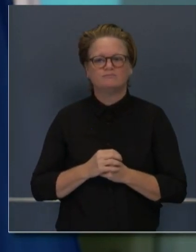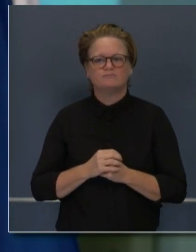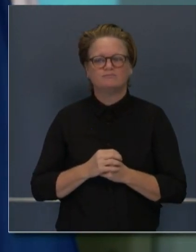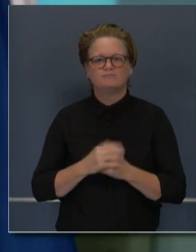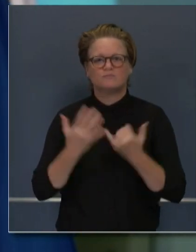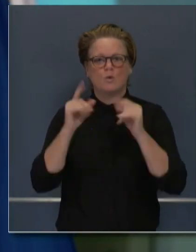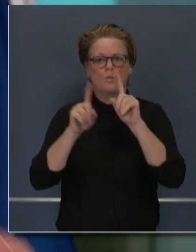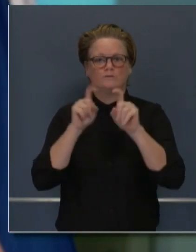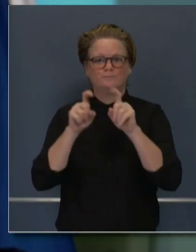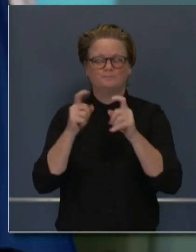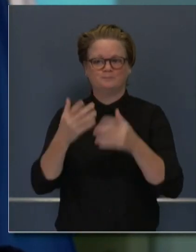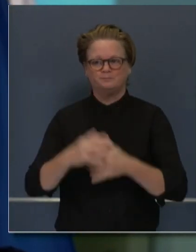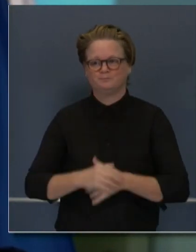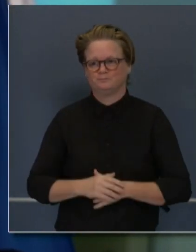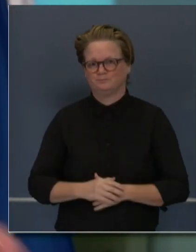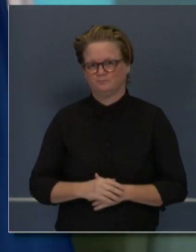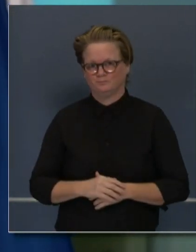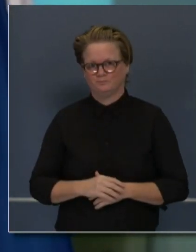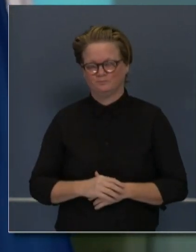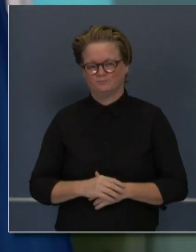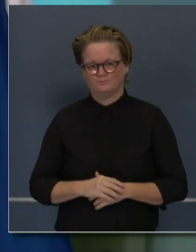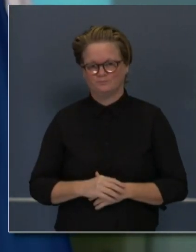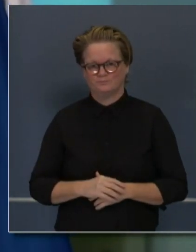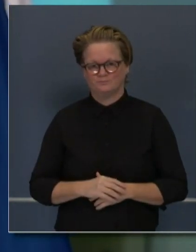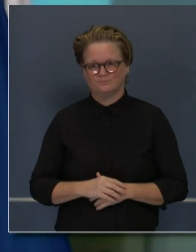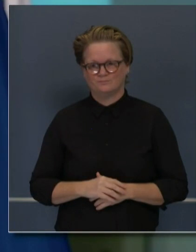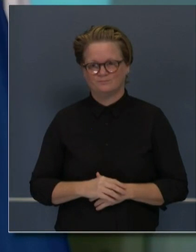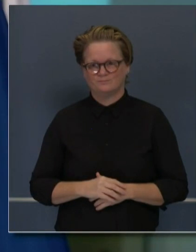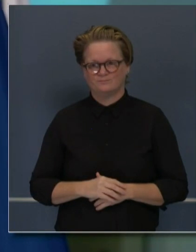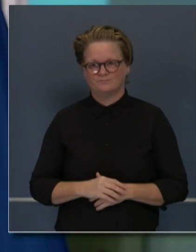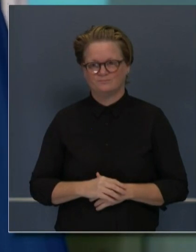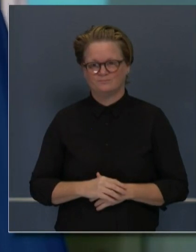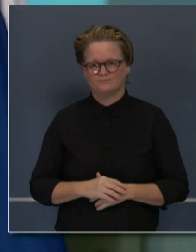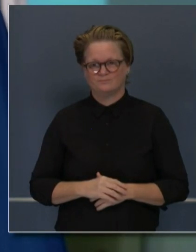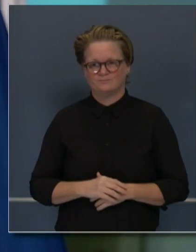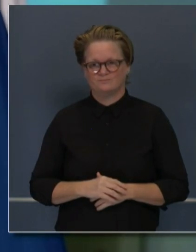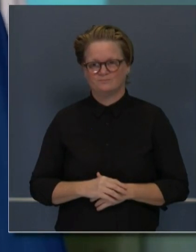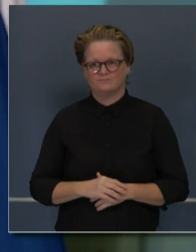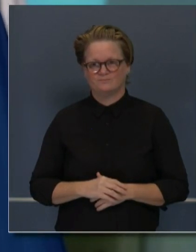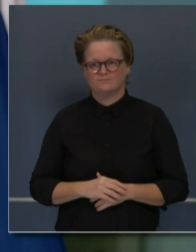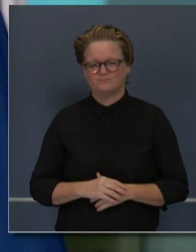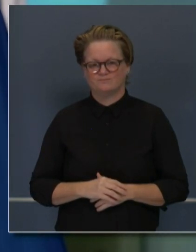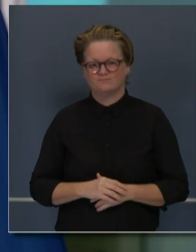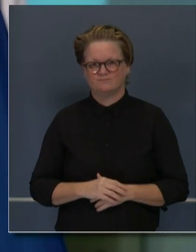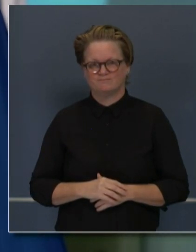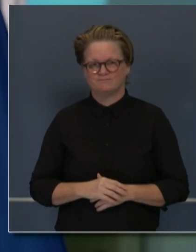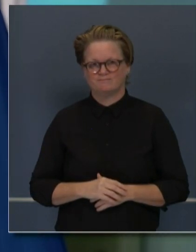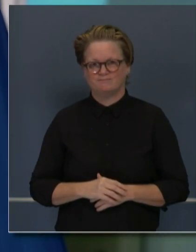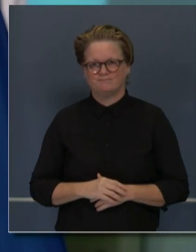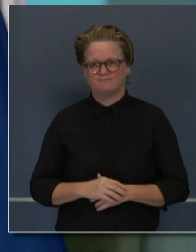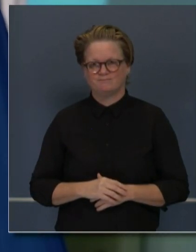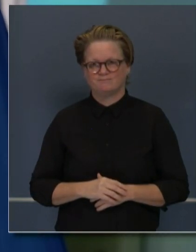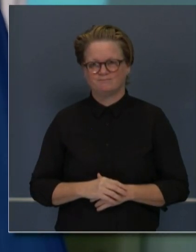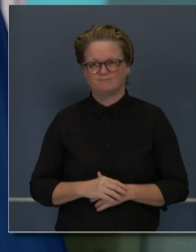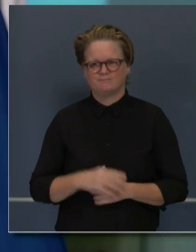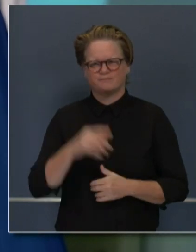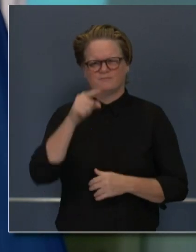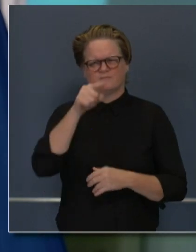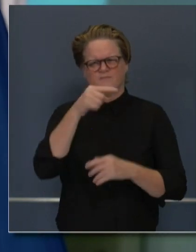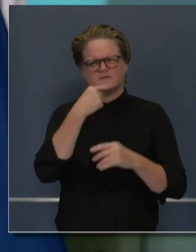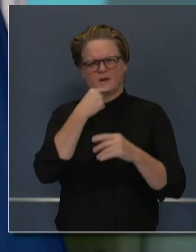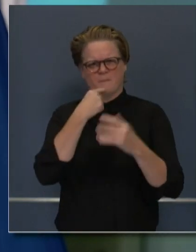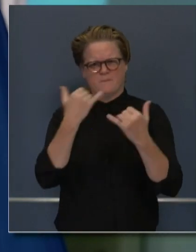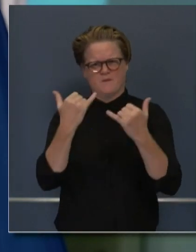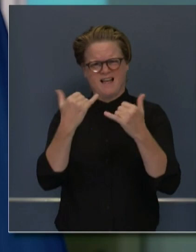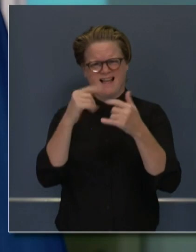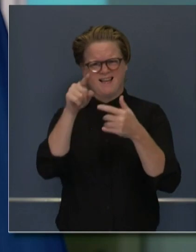Governor, all the evidence health officials have provided points to social gatherings as the main driver of this surge, and yet the new restrictions won't really